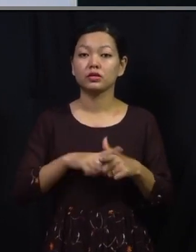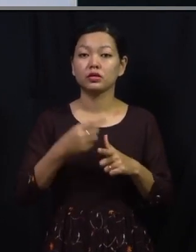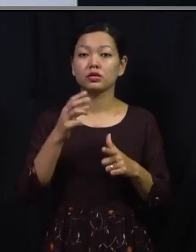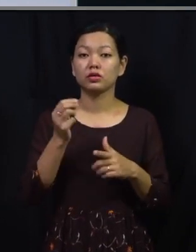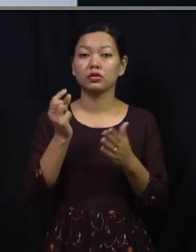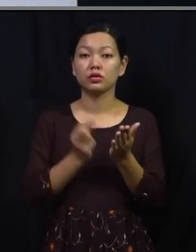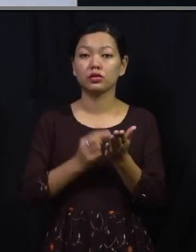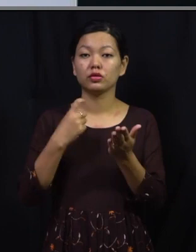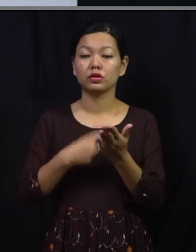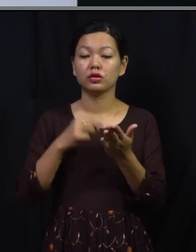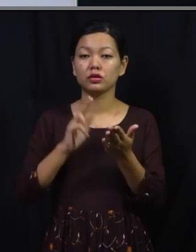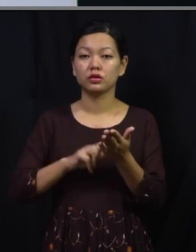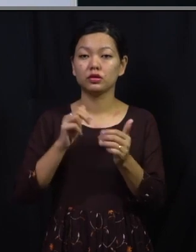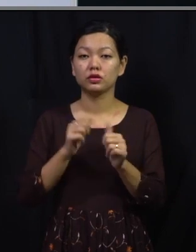This